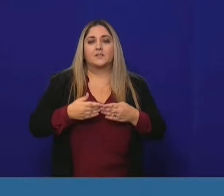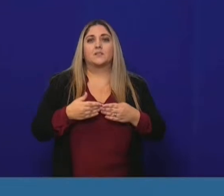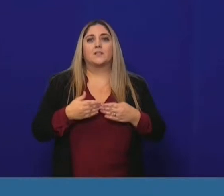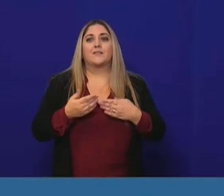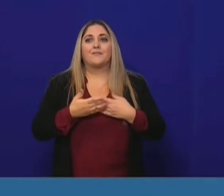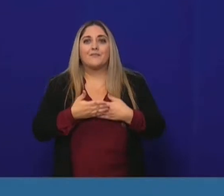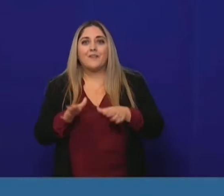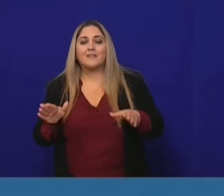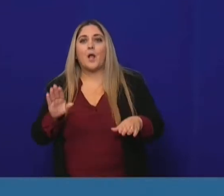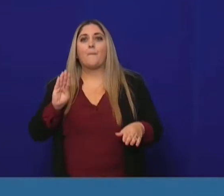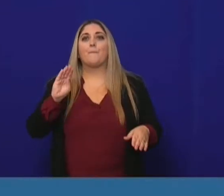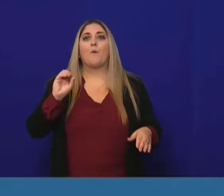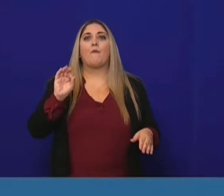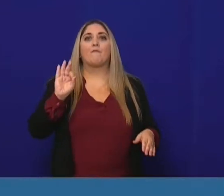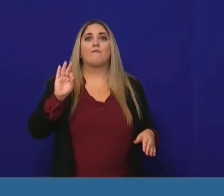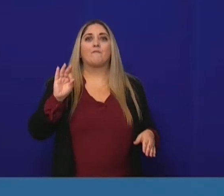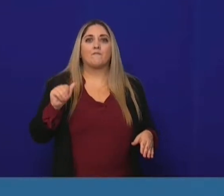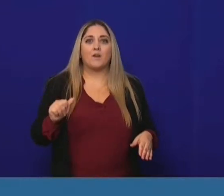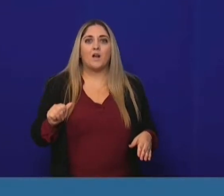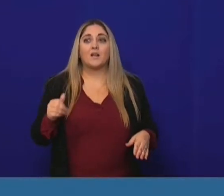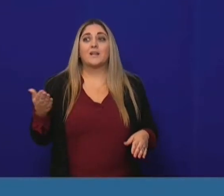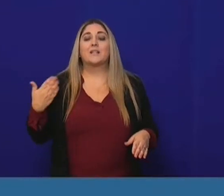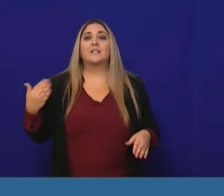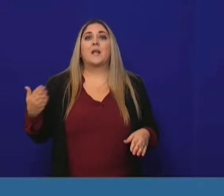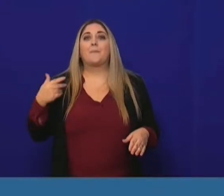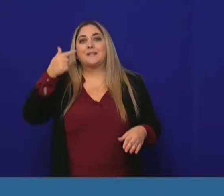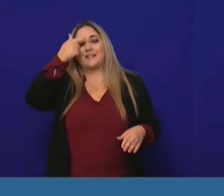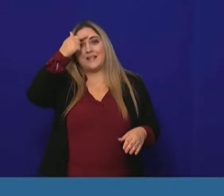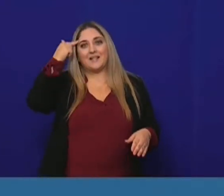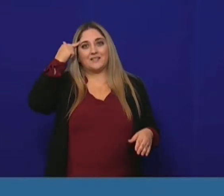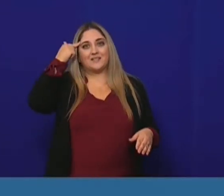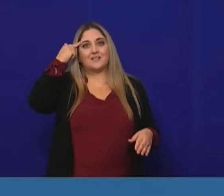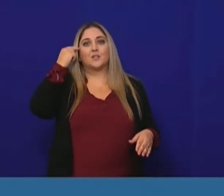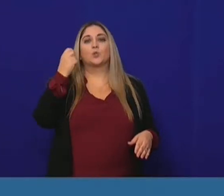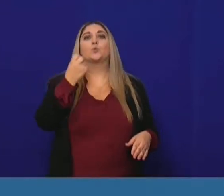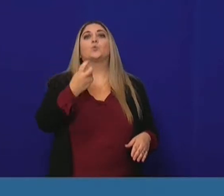l-ħabb ta' Boffa fejn propri qed jiffoka fuq ir-rapid test għamilna